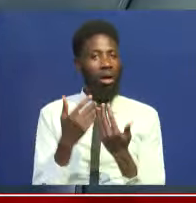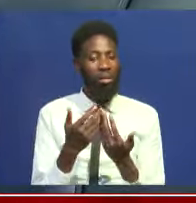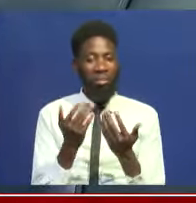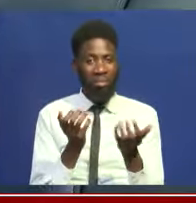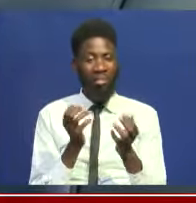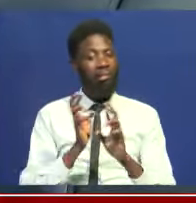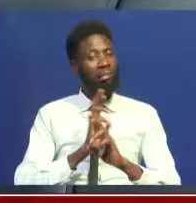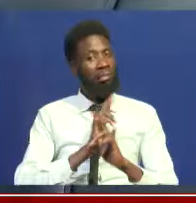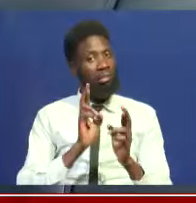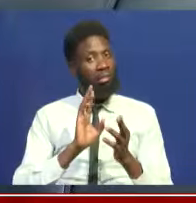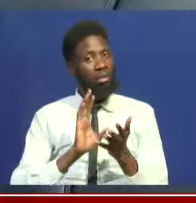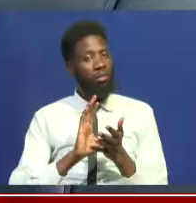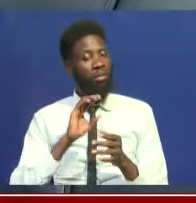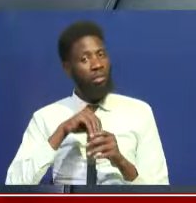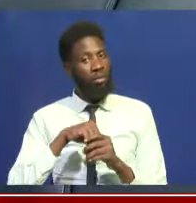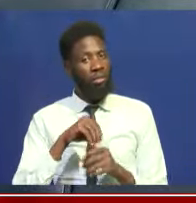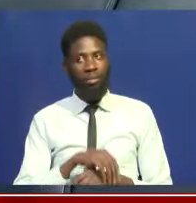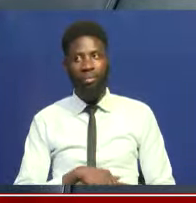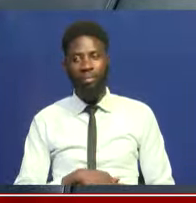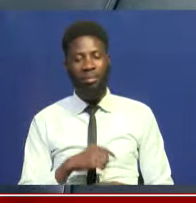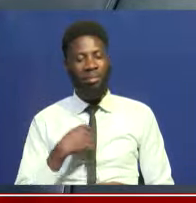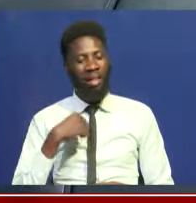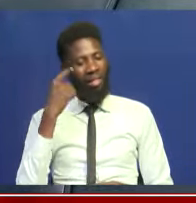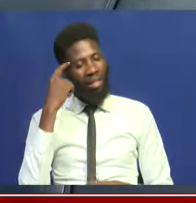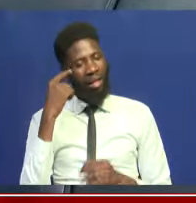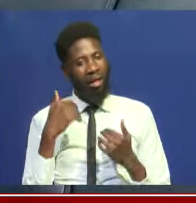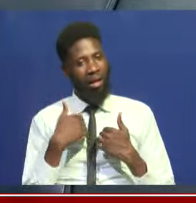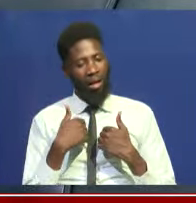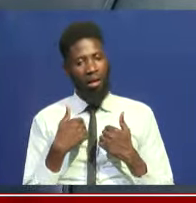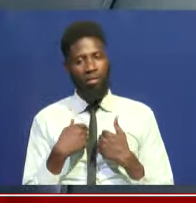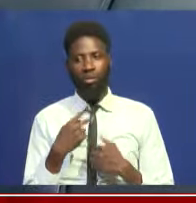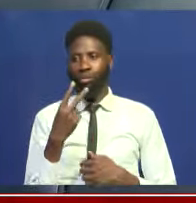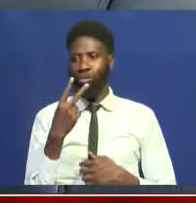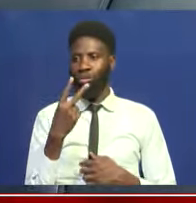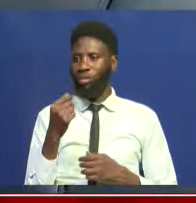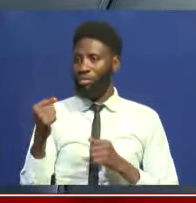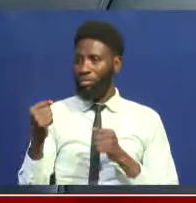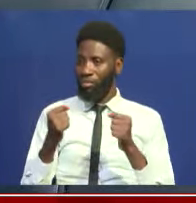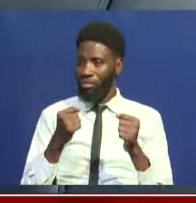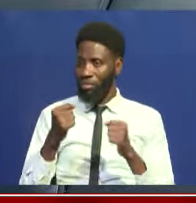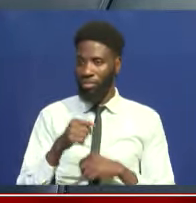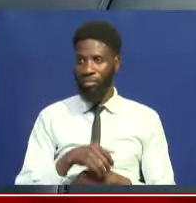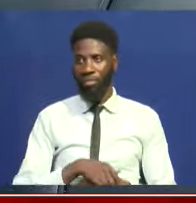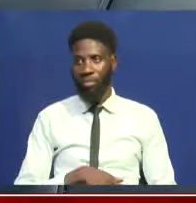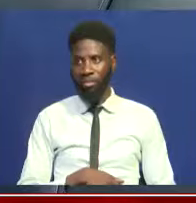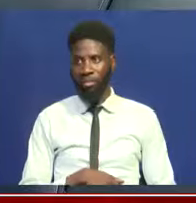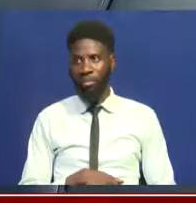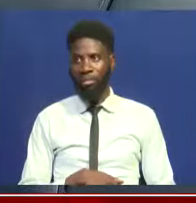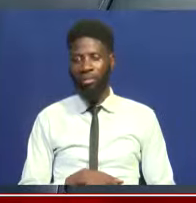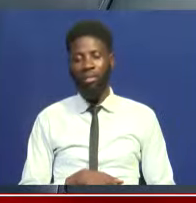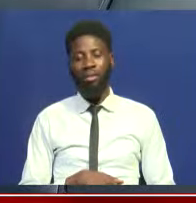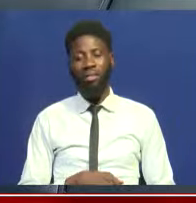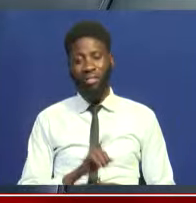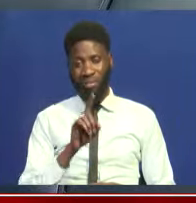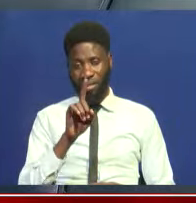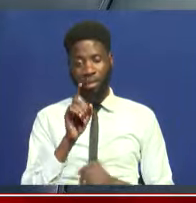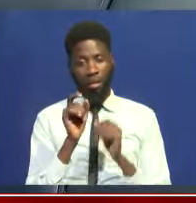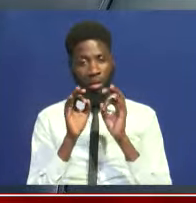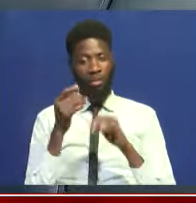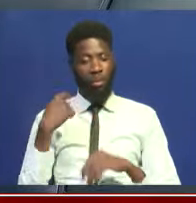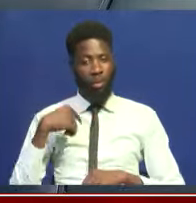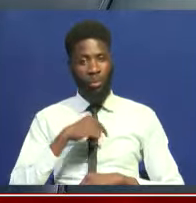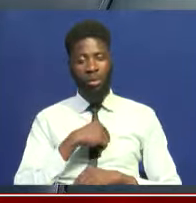ready? Well, I think there's two sides of the equation. And I'd say first, if we're going to go and invest in smaller